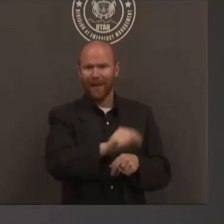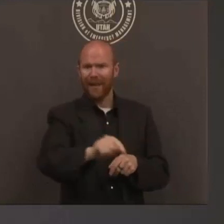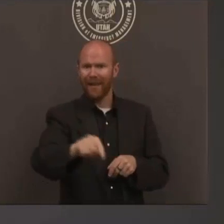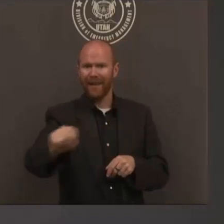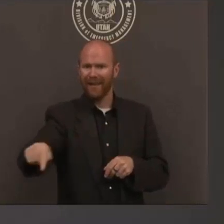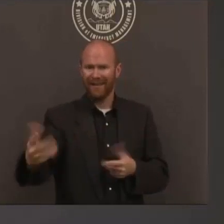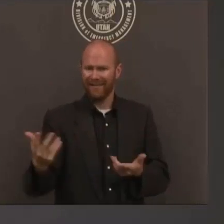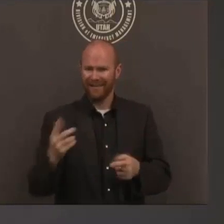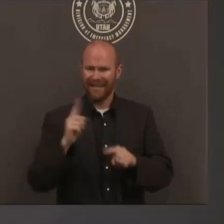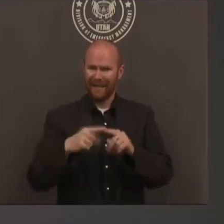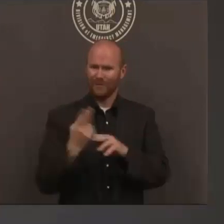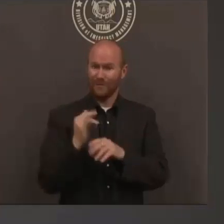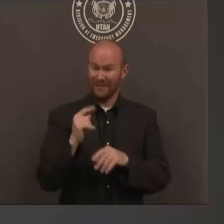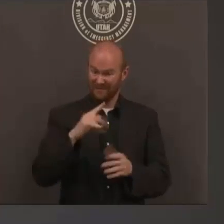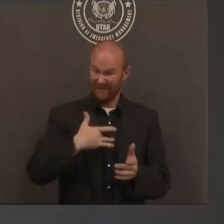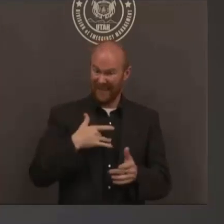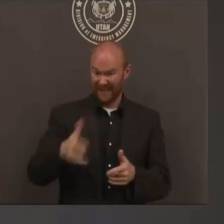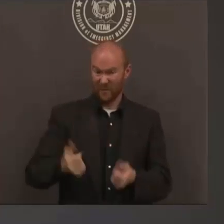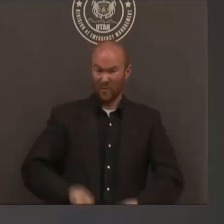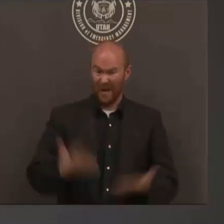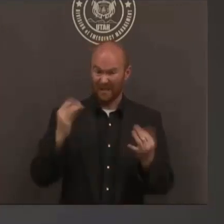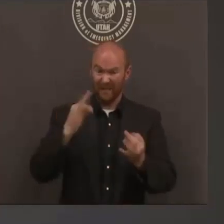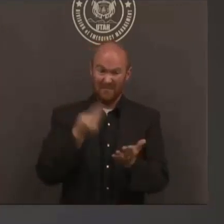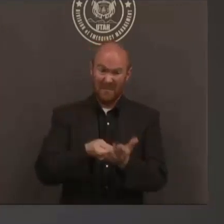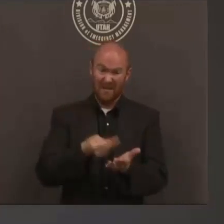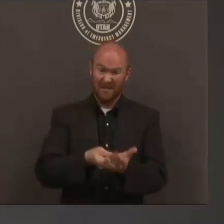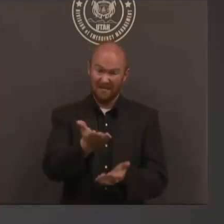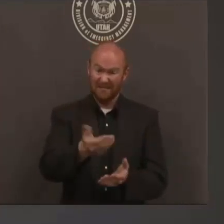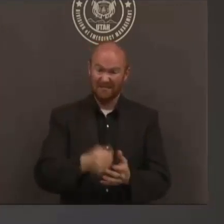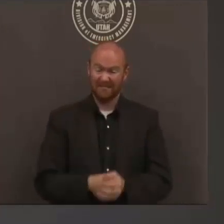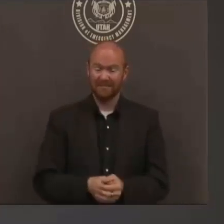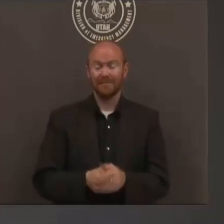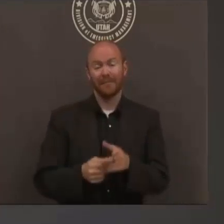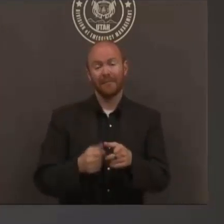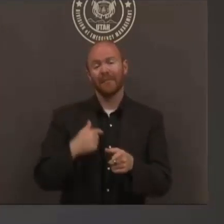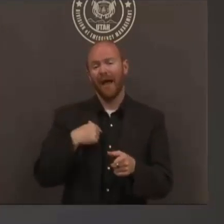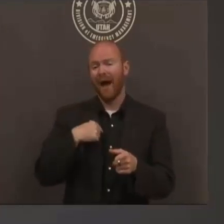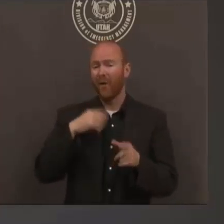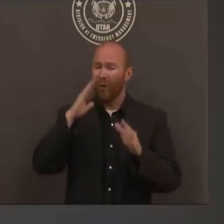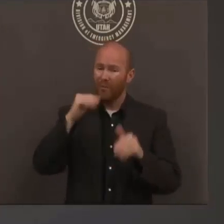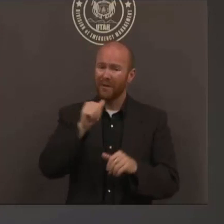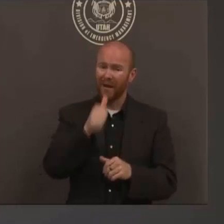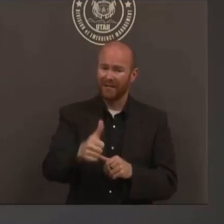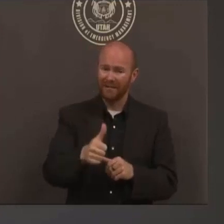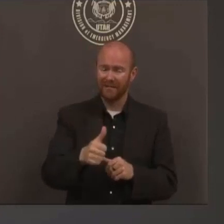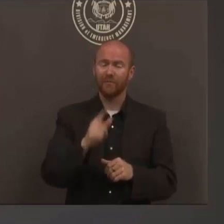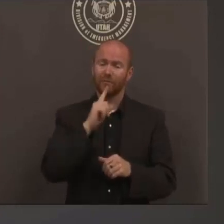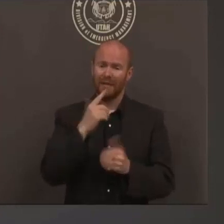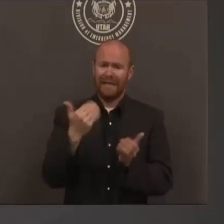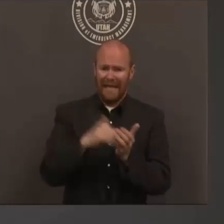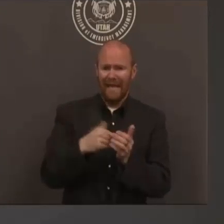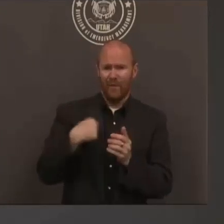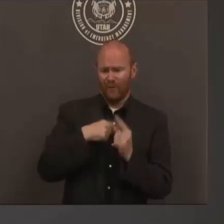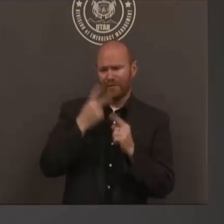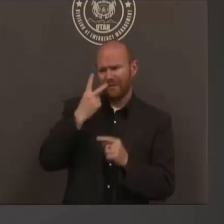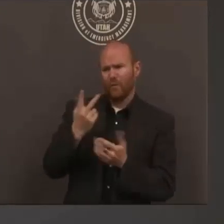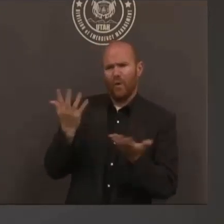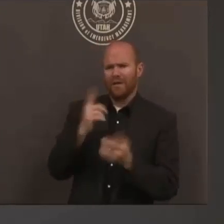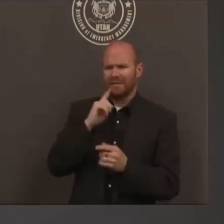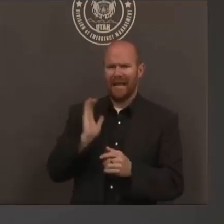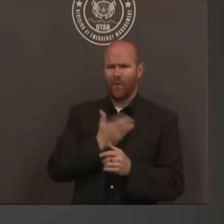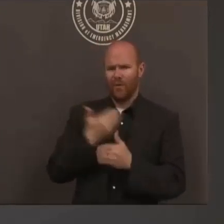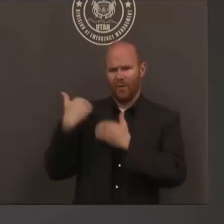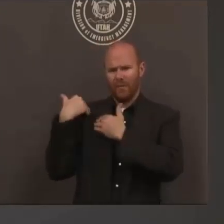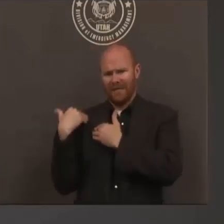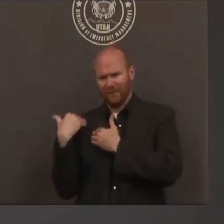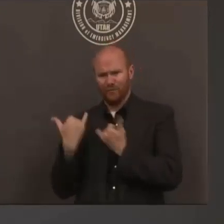waste of taxpayer money? Well, I would hope not. That's part of the review process to see what the obligations are that we have, and did we